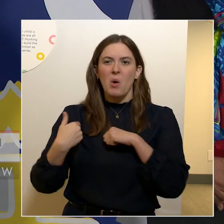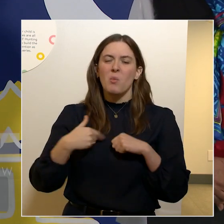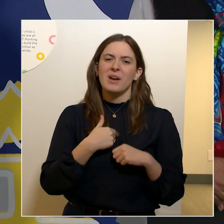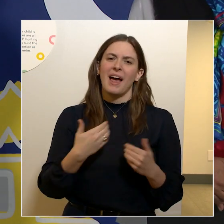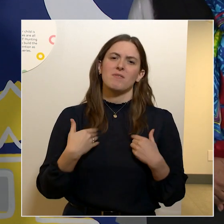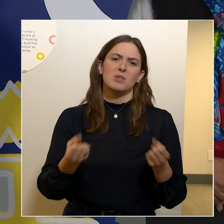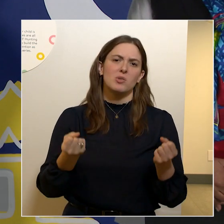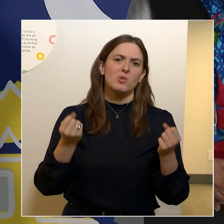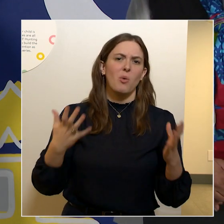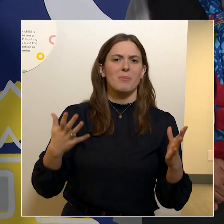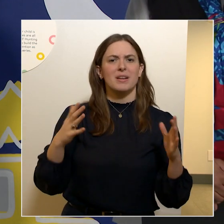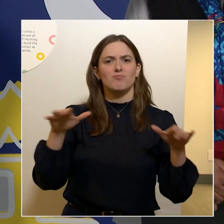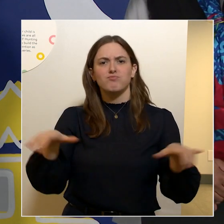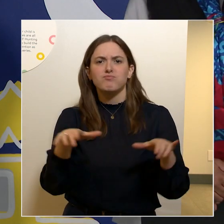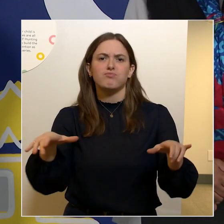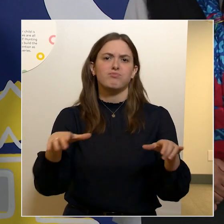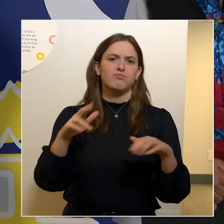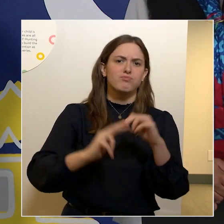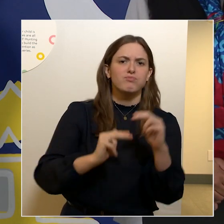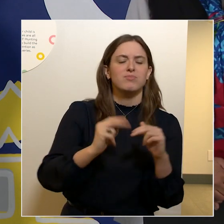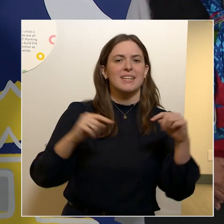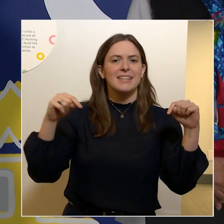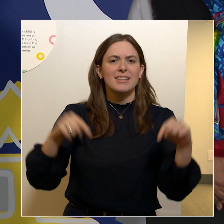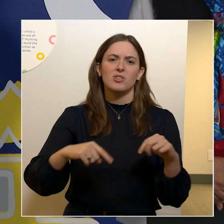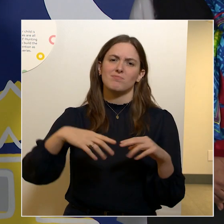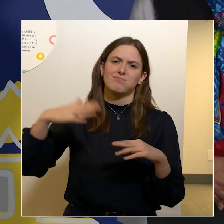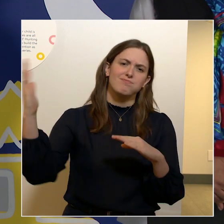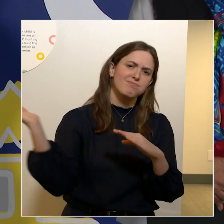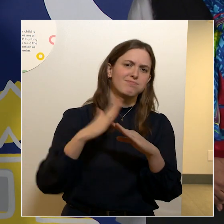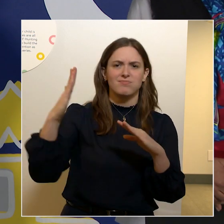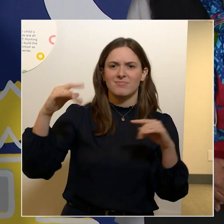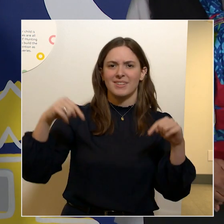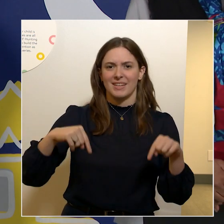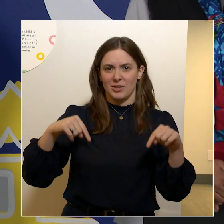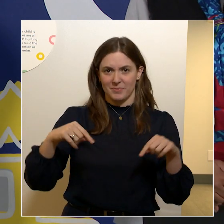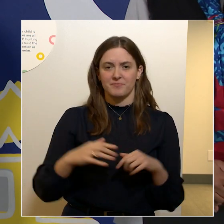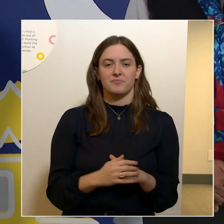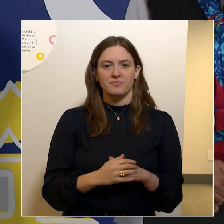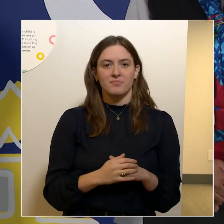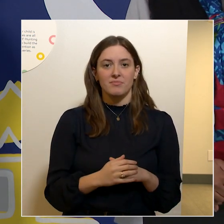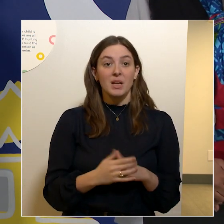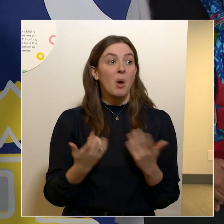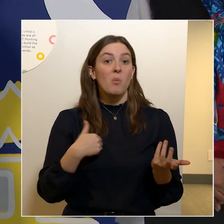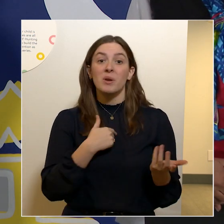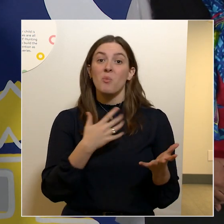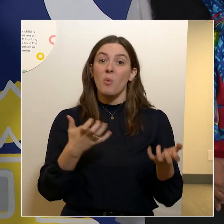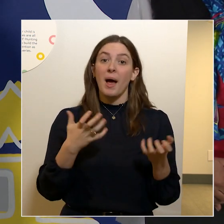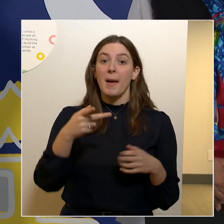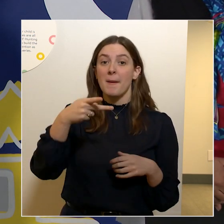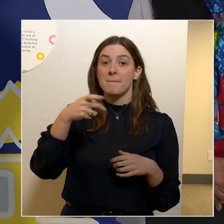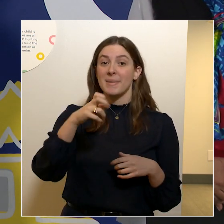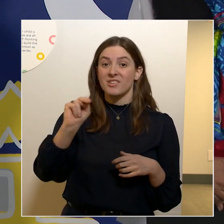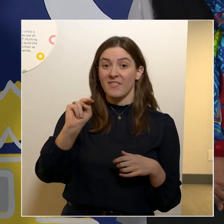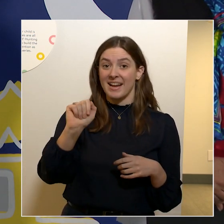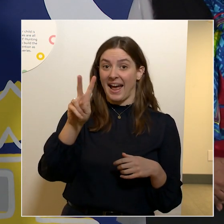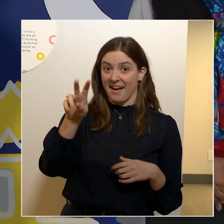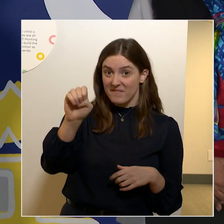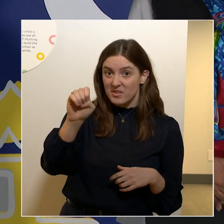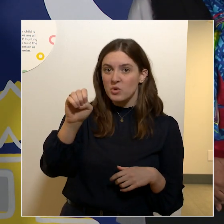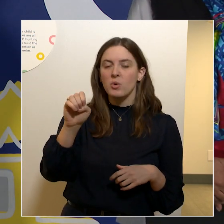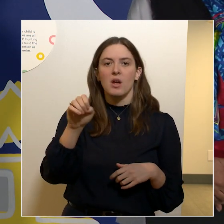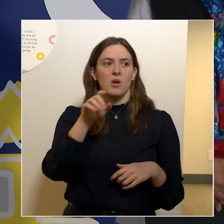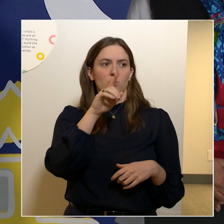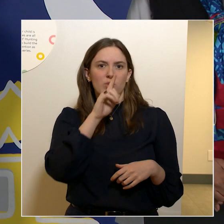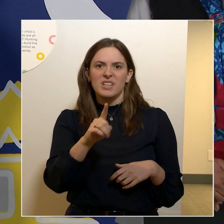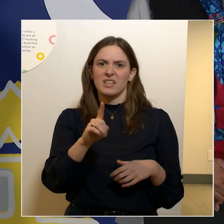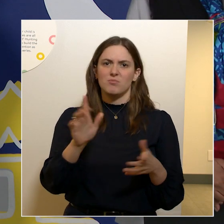world-class, second to none. So, we want Pennsylvania Avenue to embrace its potential as a grand public